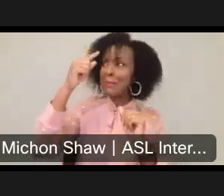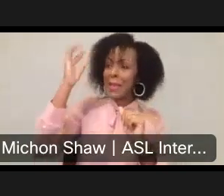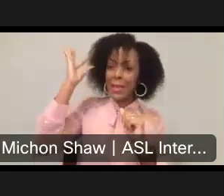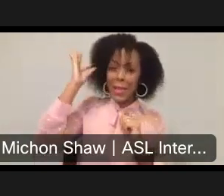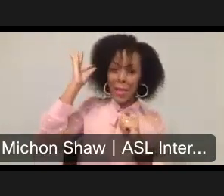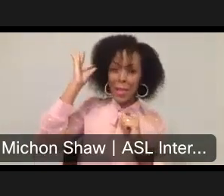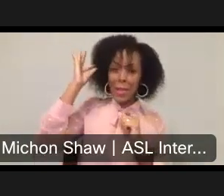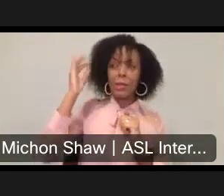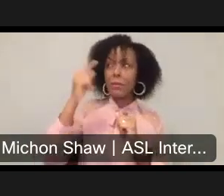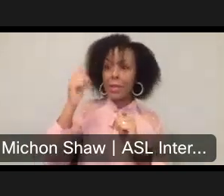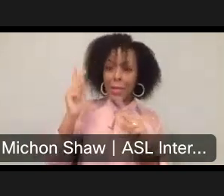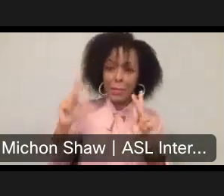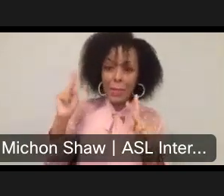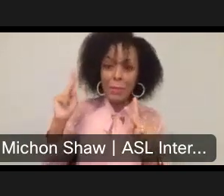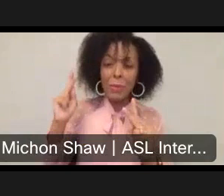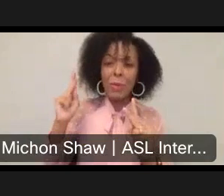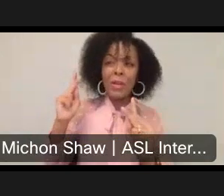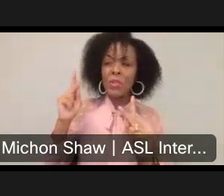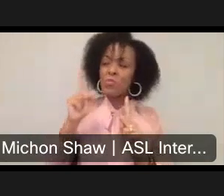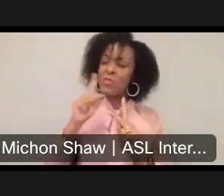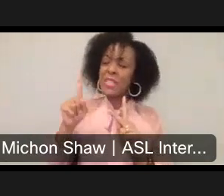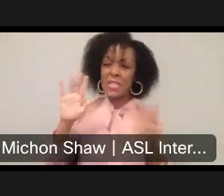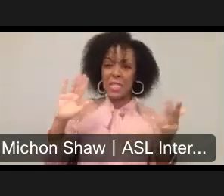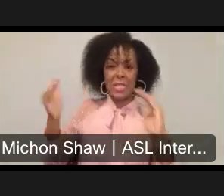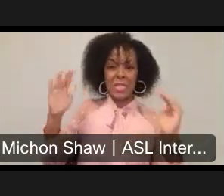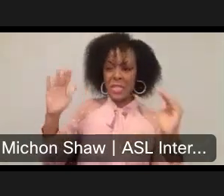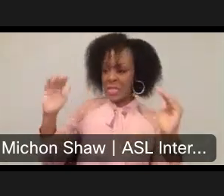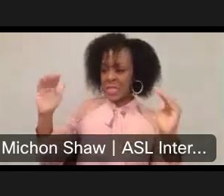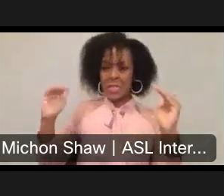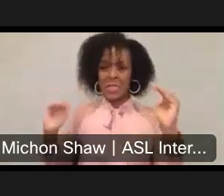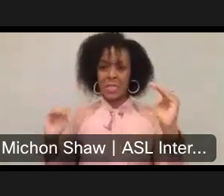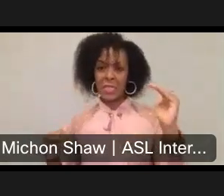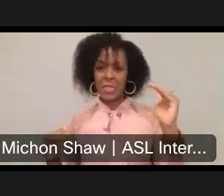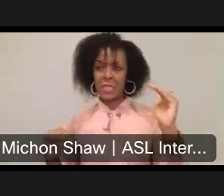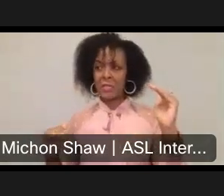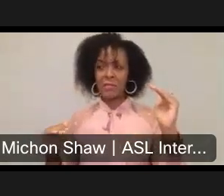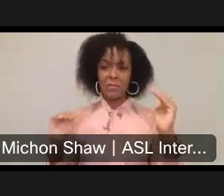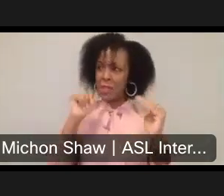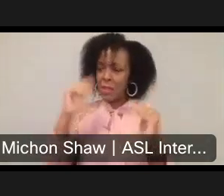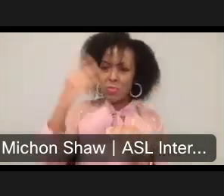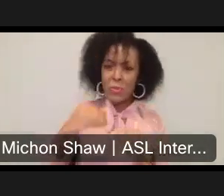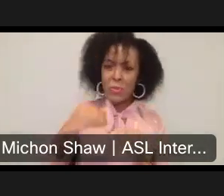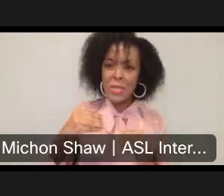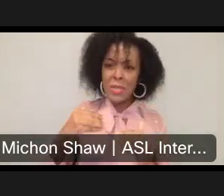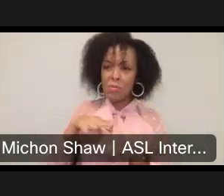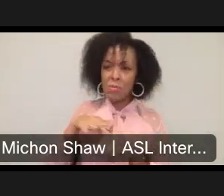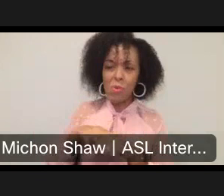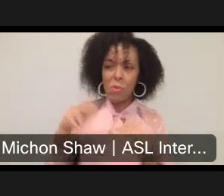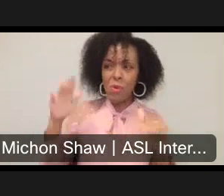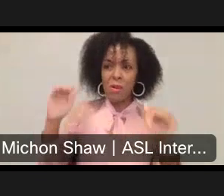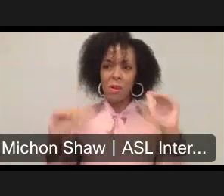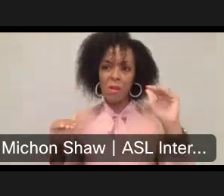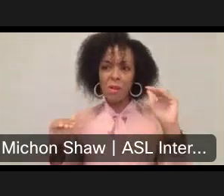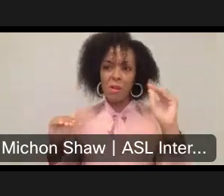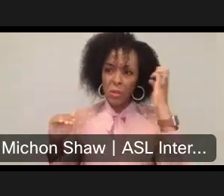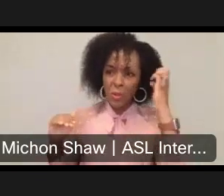people were somehow less than or unattractive or abnormal. Can you both speak a little bit about, or one or both, and we'll